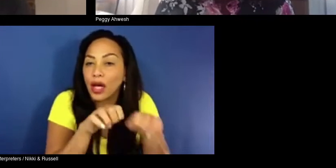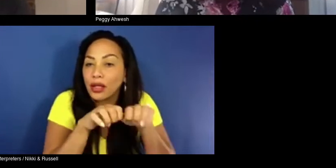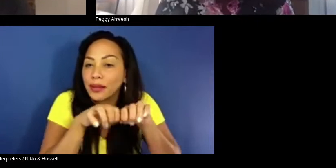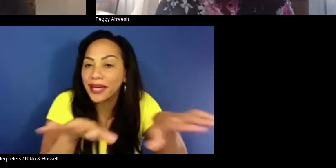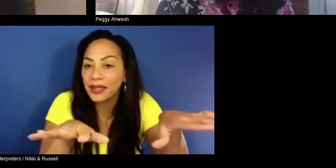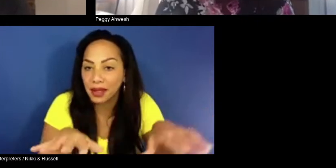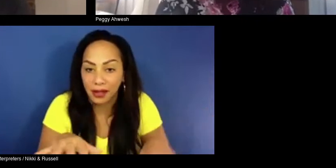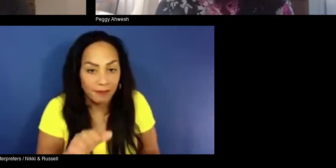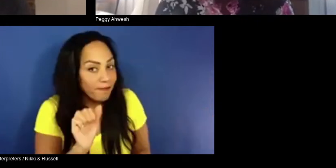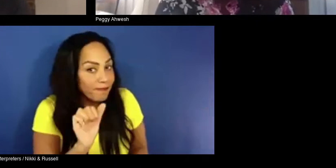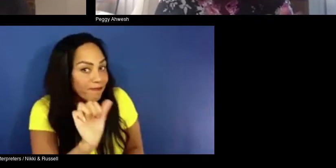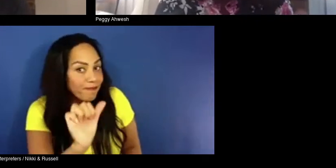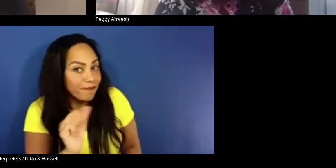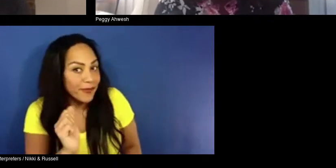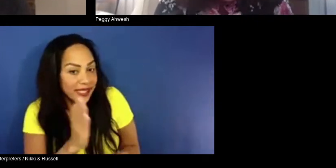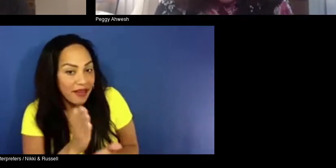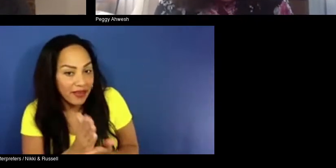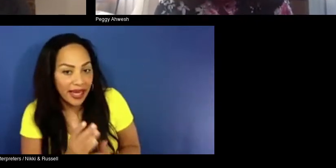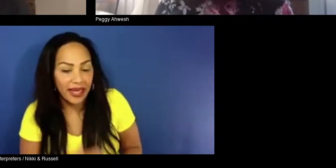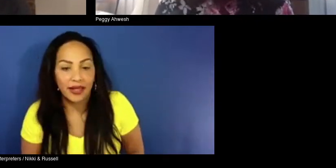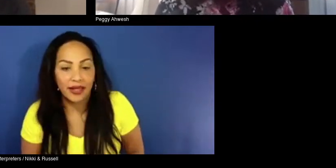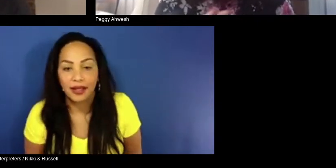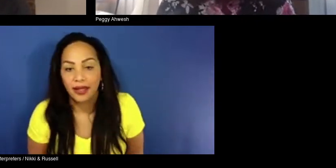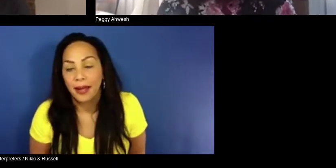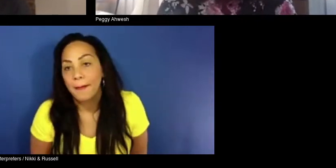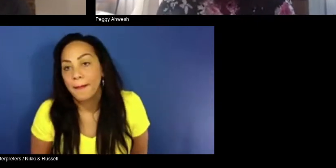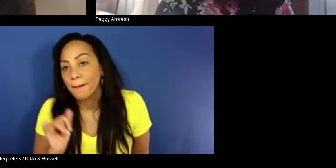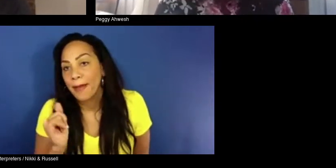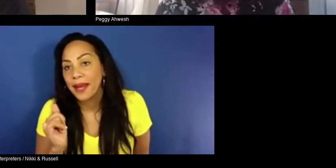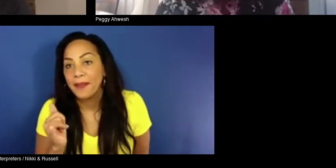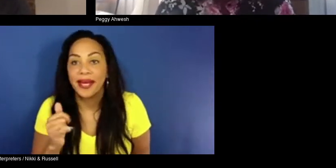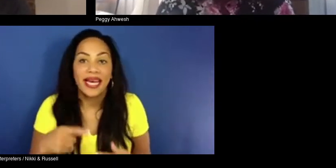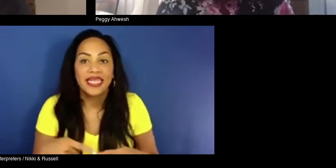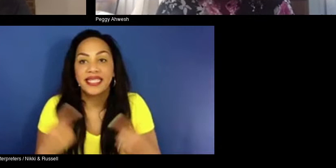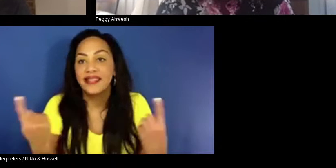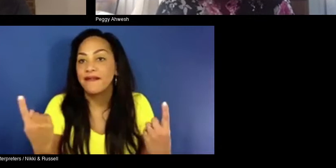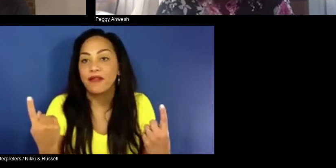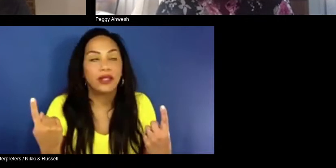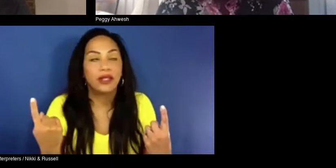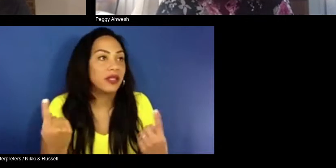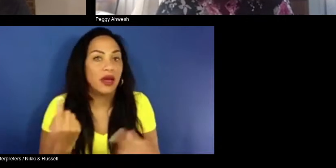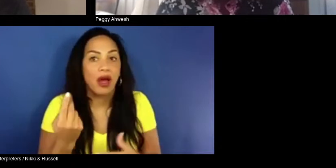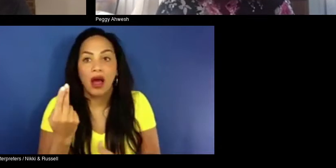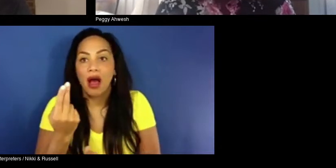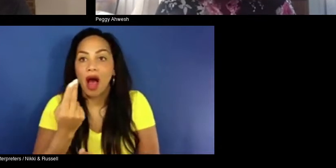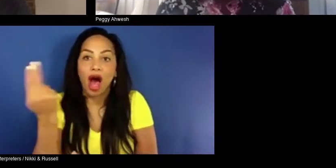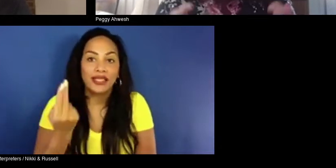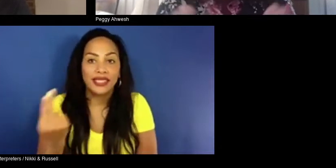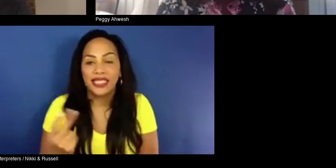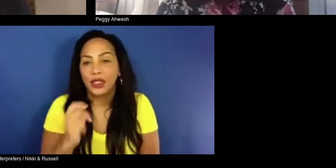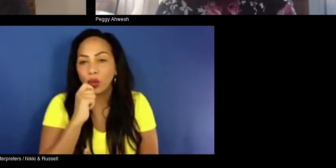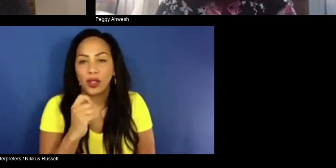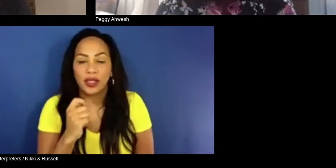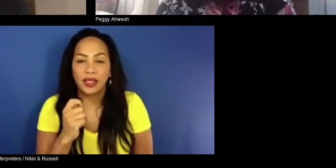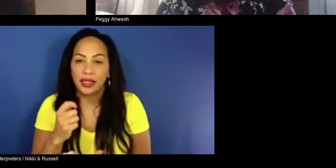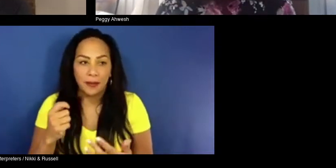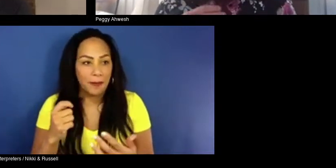often with a different kind of artist would mix and match material. So you kind of get out, you're not